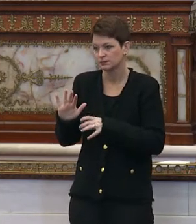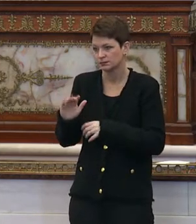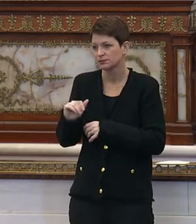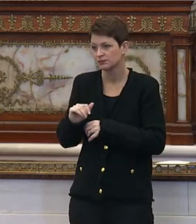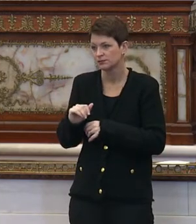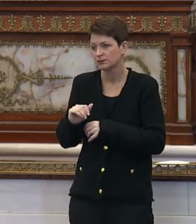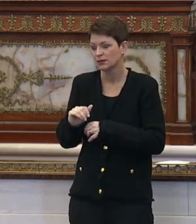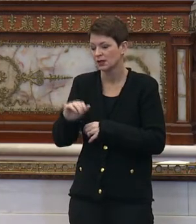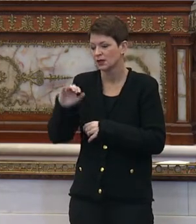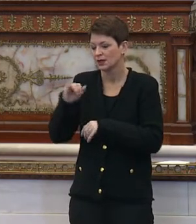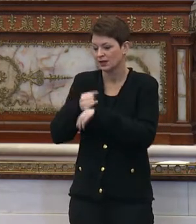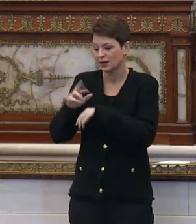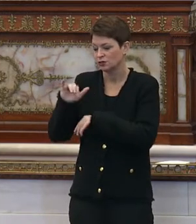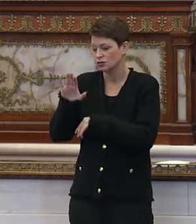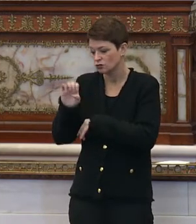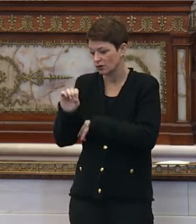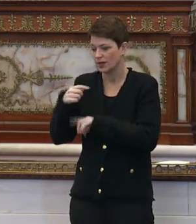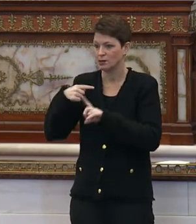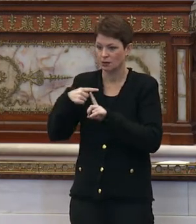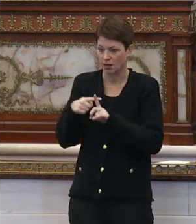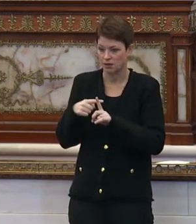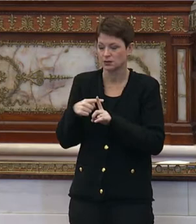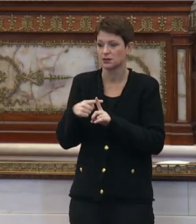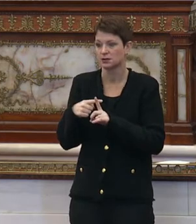where interest rates were and also with the